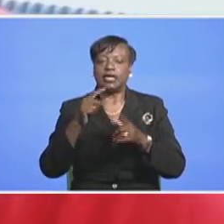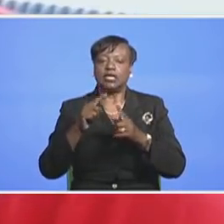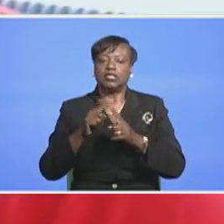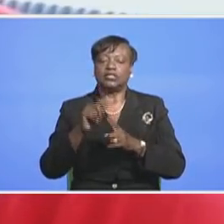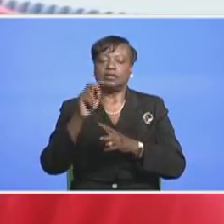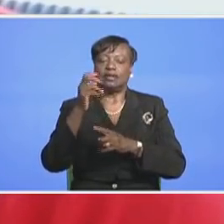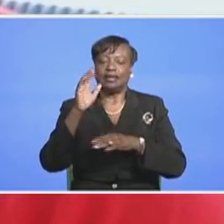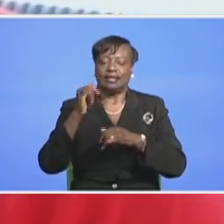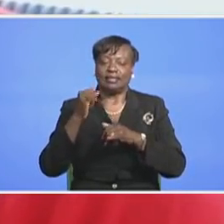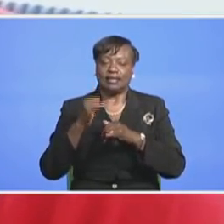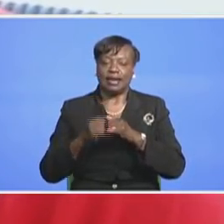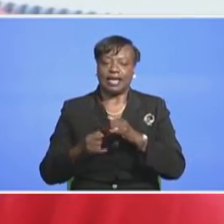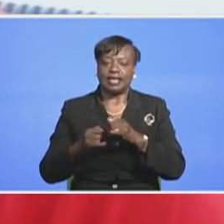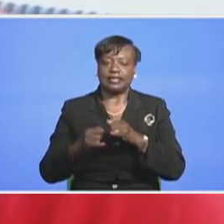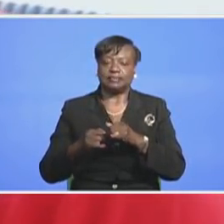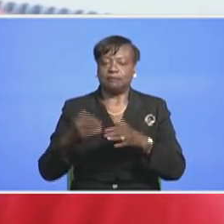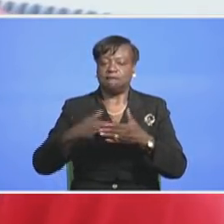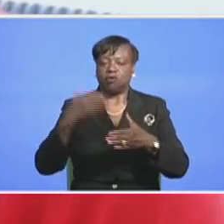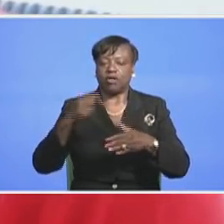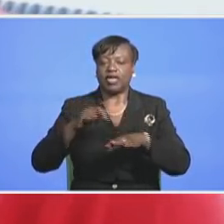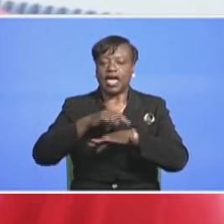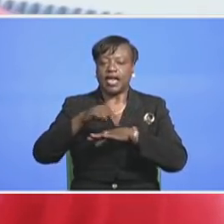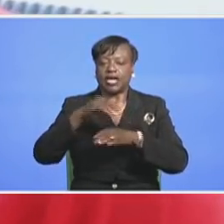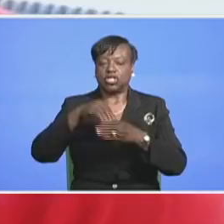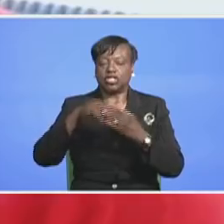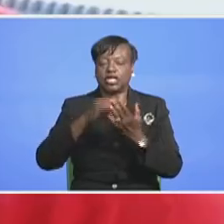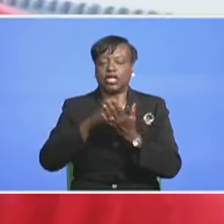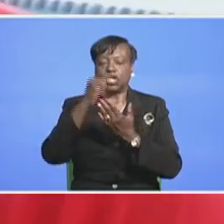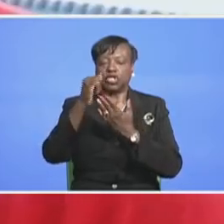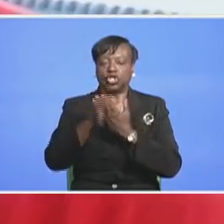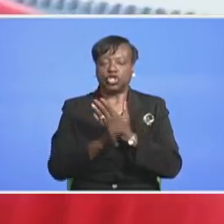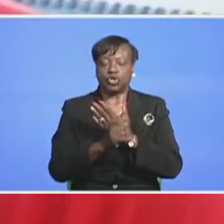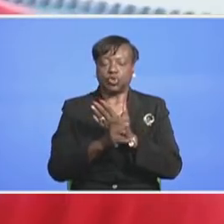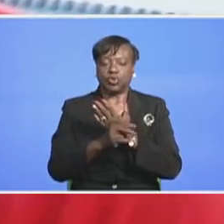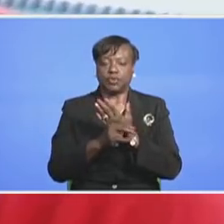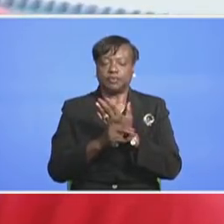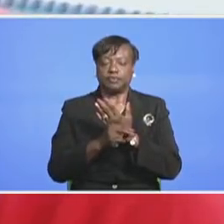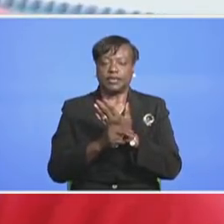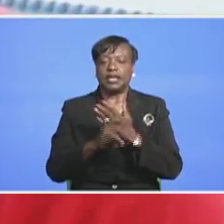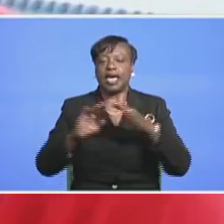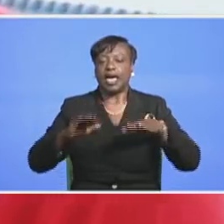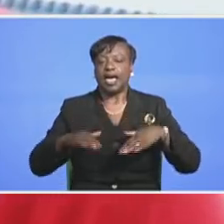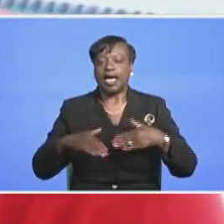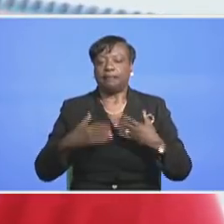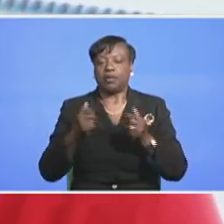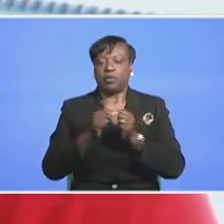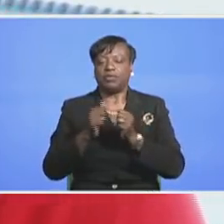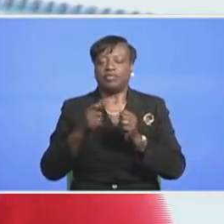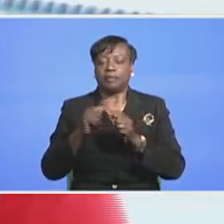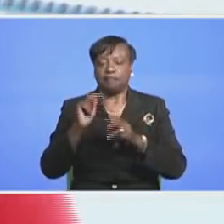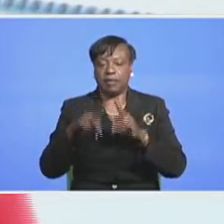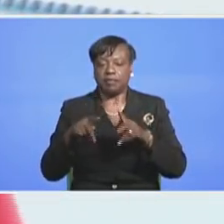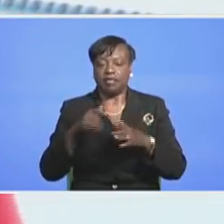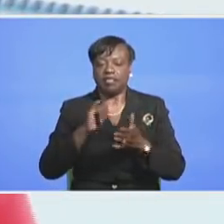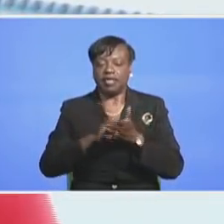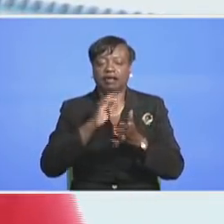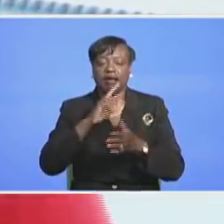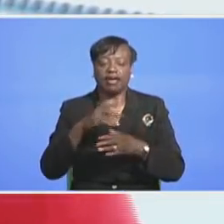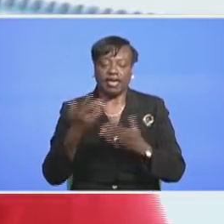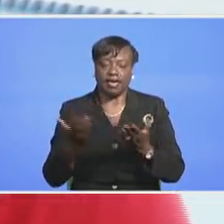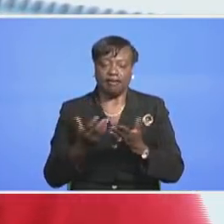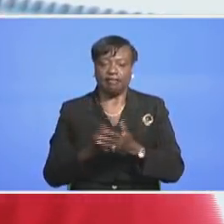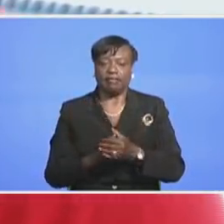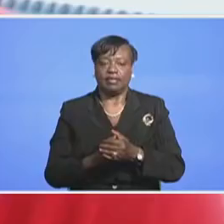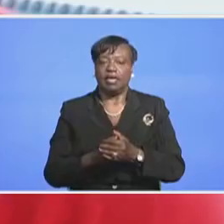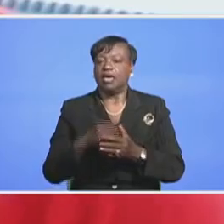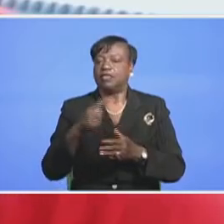chance to qualify for our nationals coming up in June. We have a lot of young kids here, so very happy with the turnout. Are you pleased with the times they're swimming so far? Yeah, the